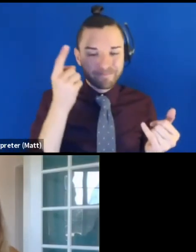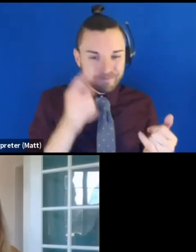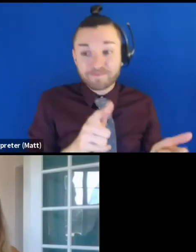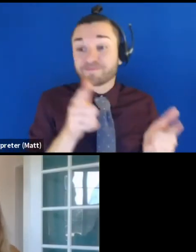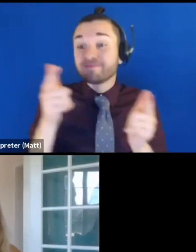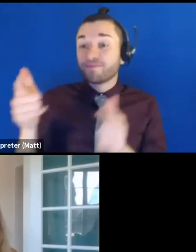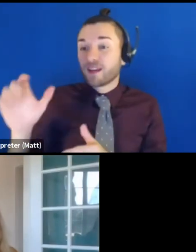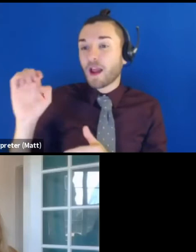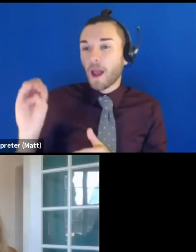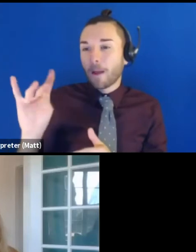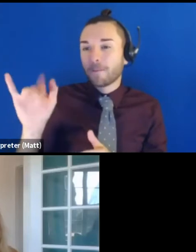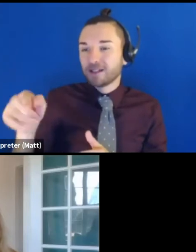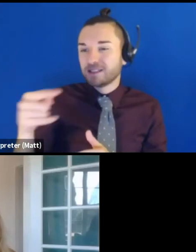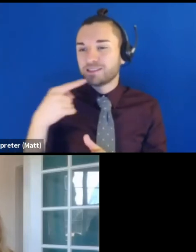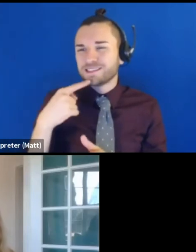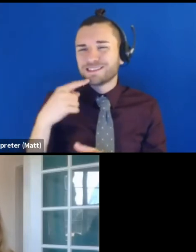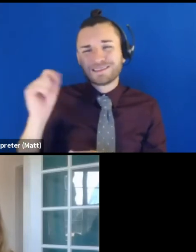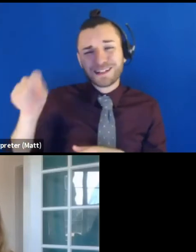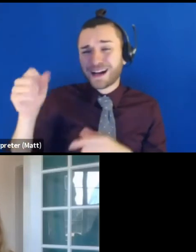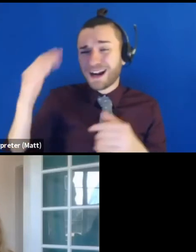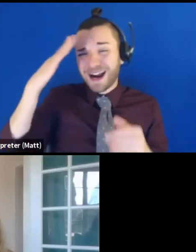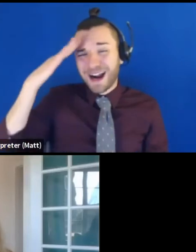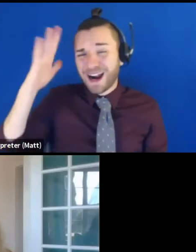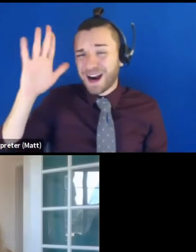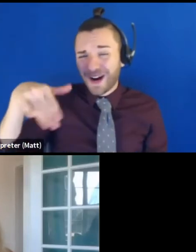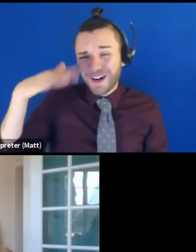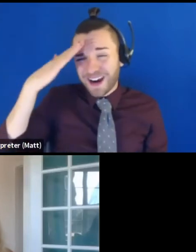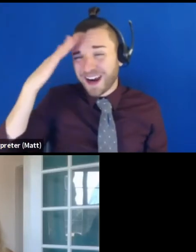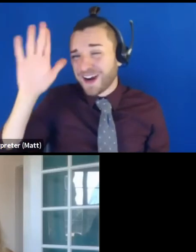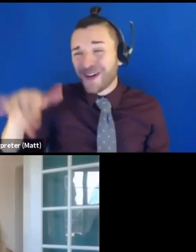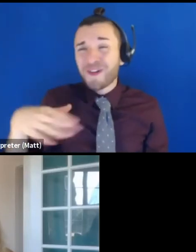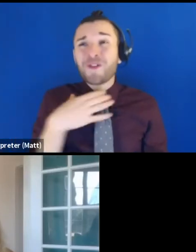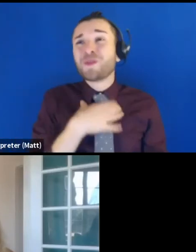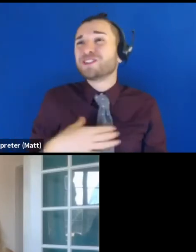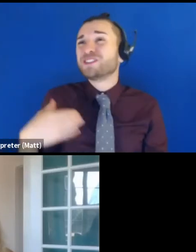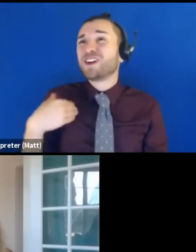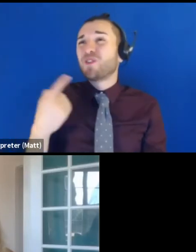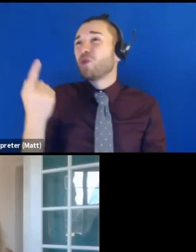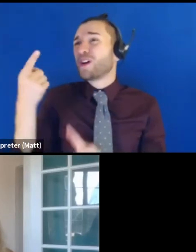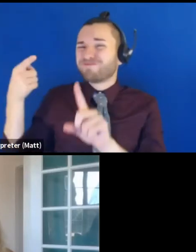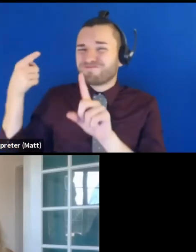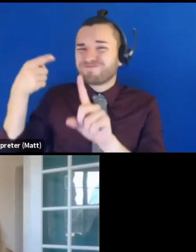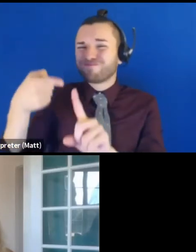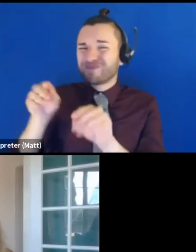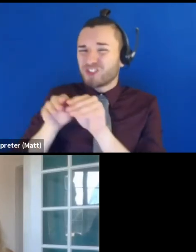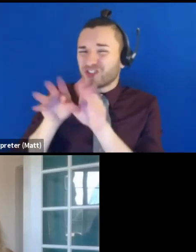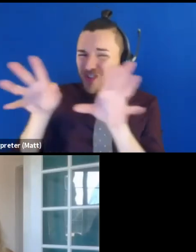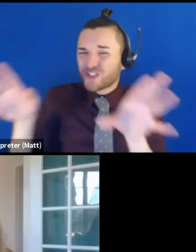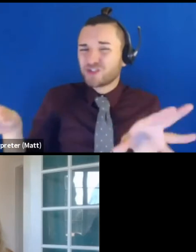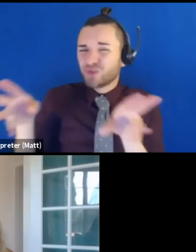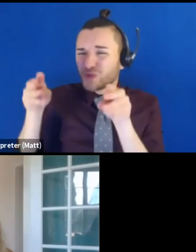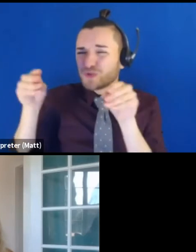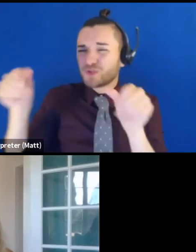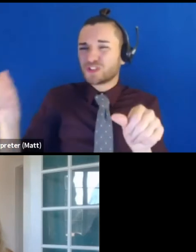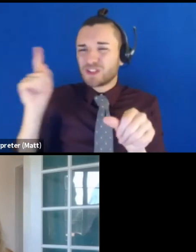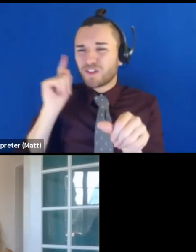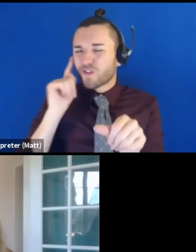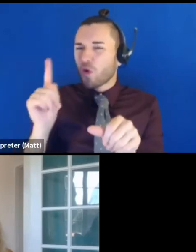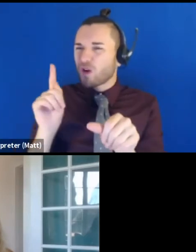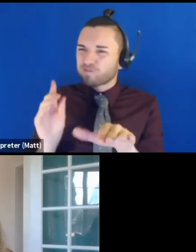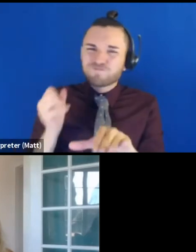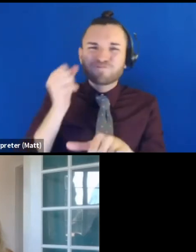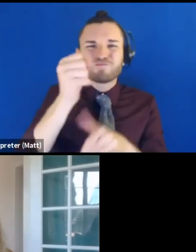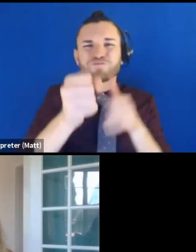That's the thing. It'd be nice to come up with the solution that gets interesting and good and challenging art onto